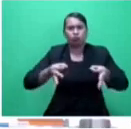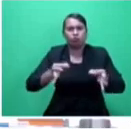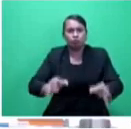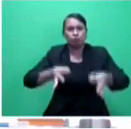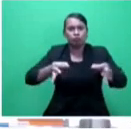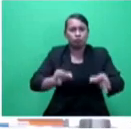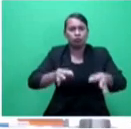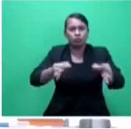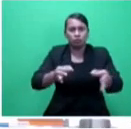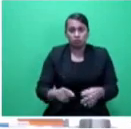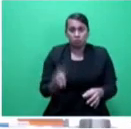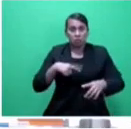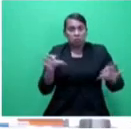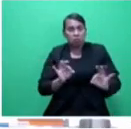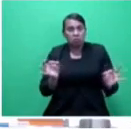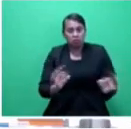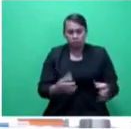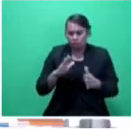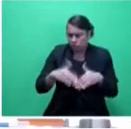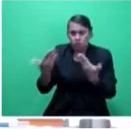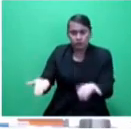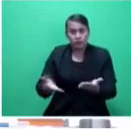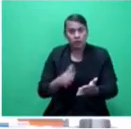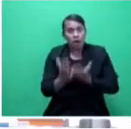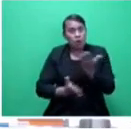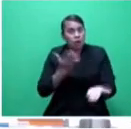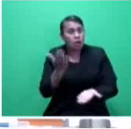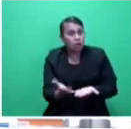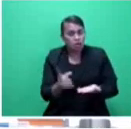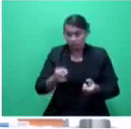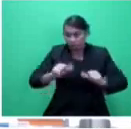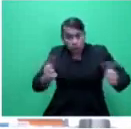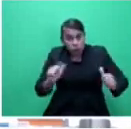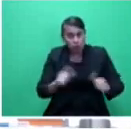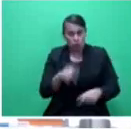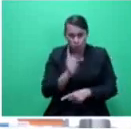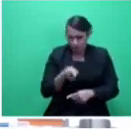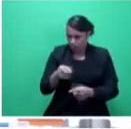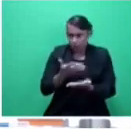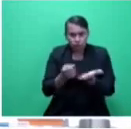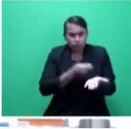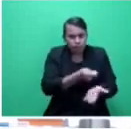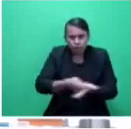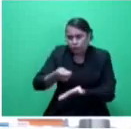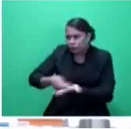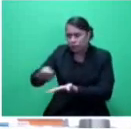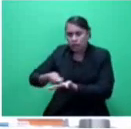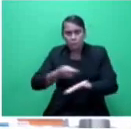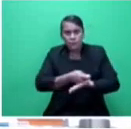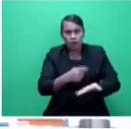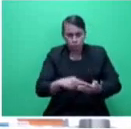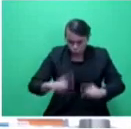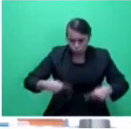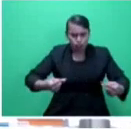there's no incentive for them to finish it. When you actually have it outsourced and people have a contract, they know they'll get paid for it, and then they move along to the next